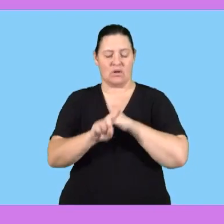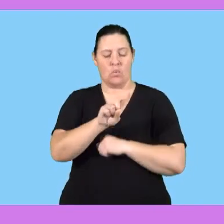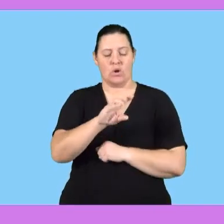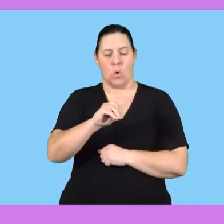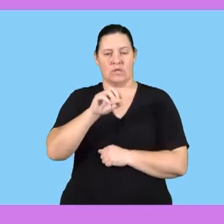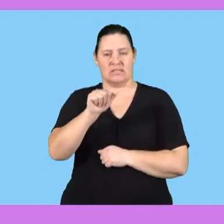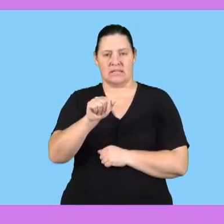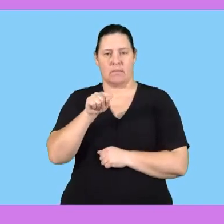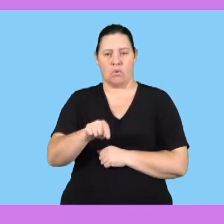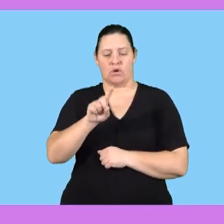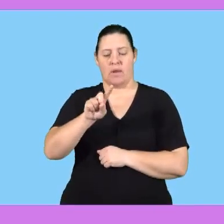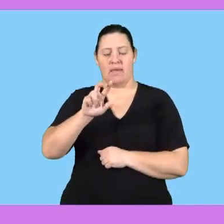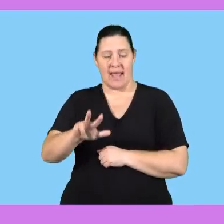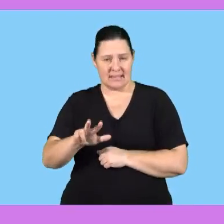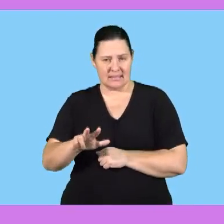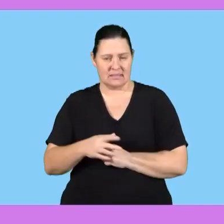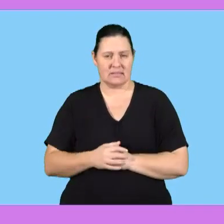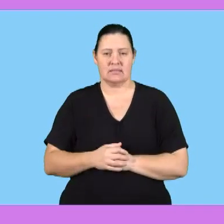by